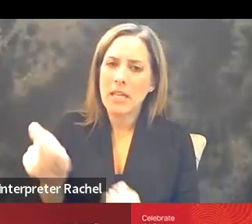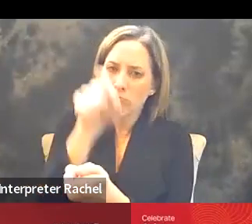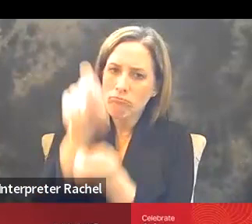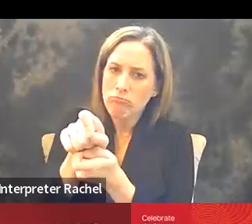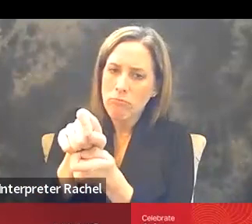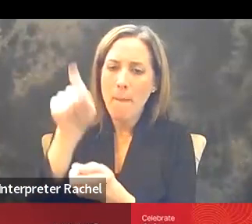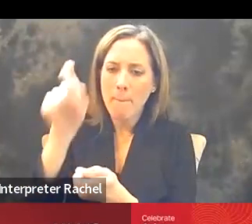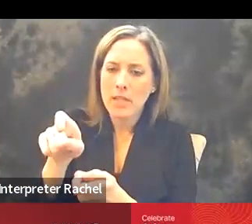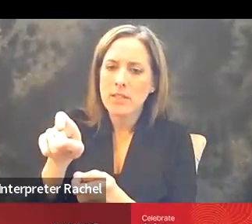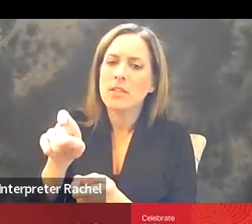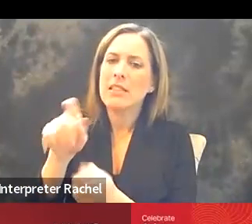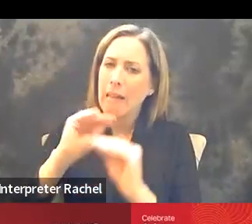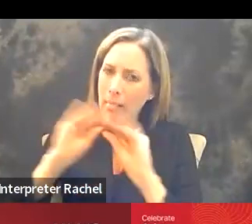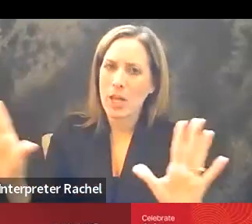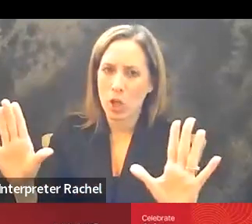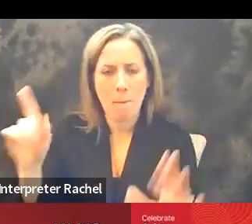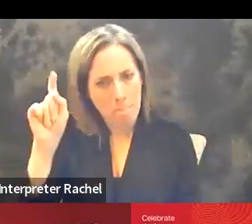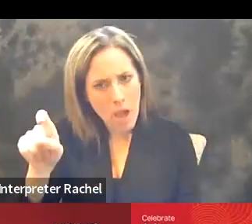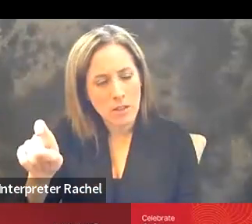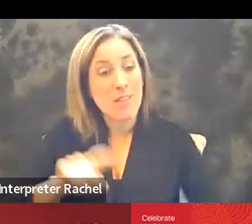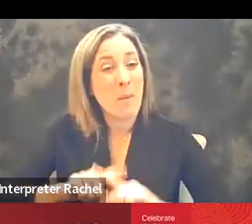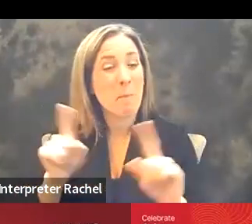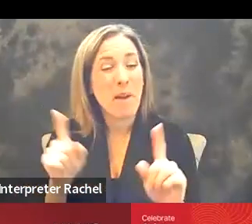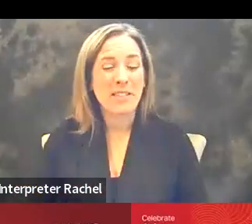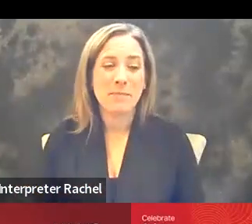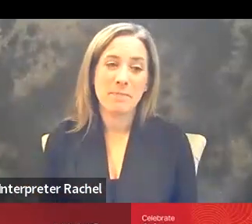clear. But I don't think that,